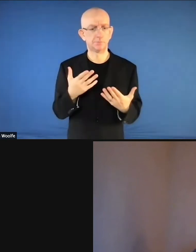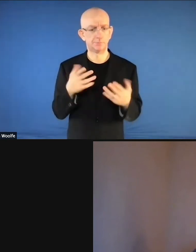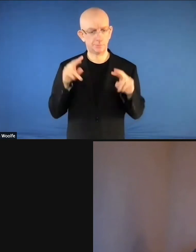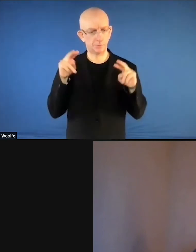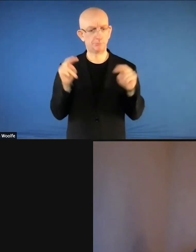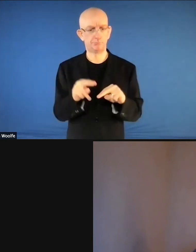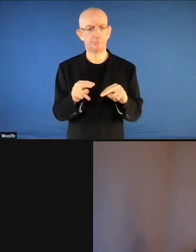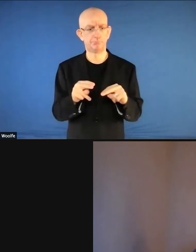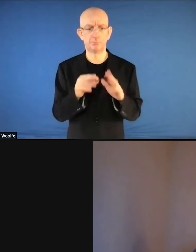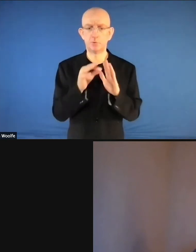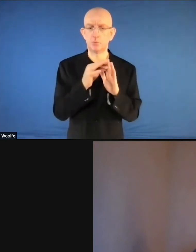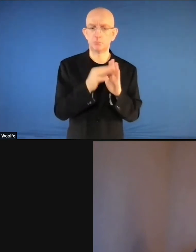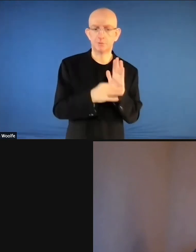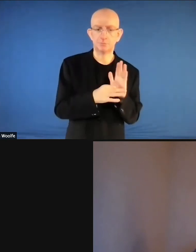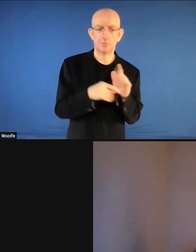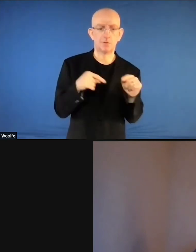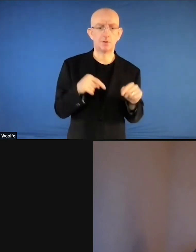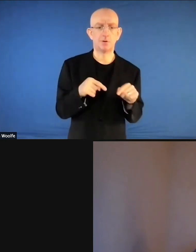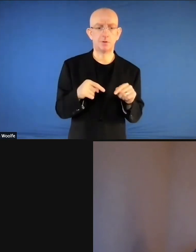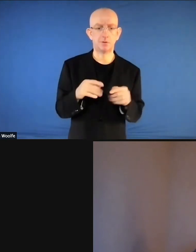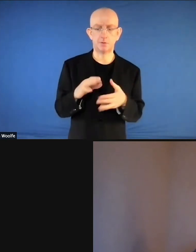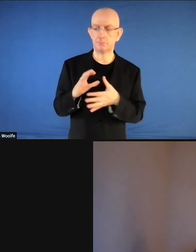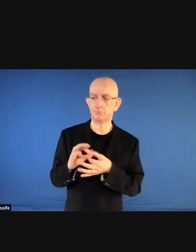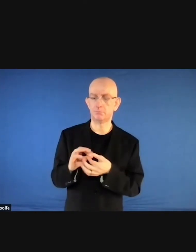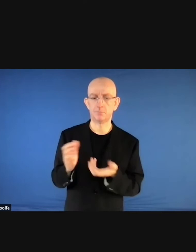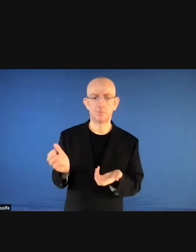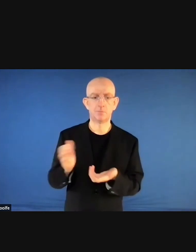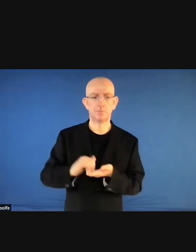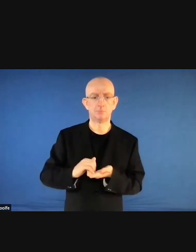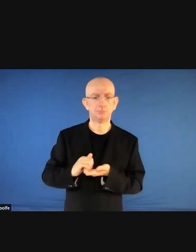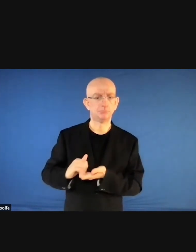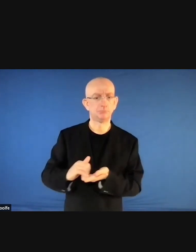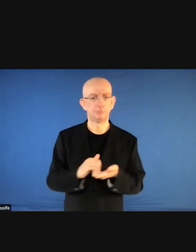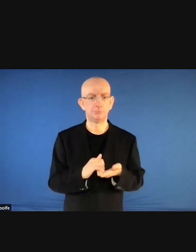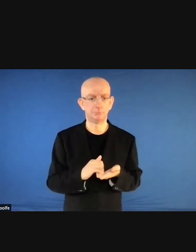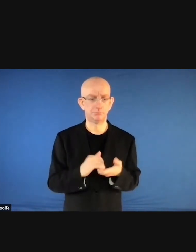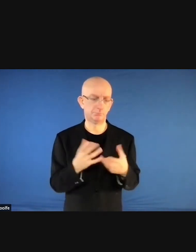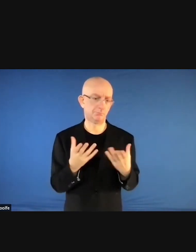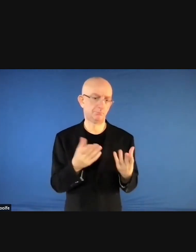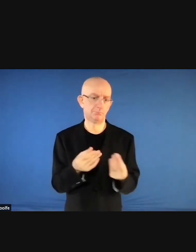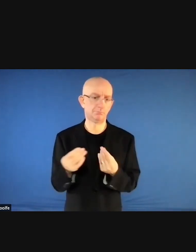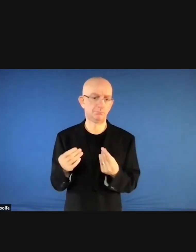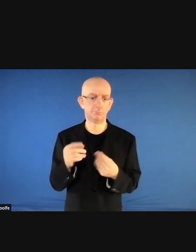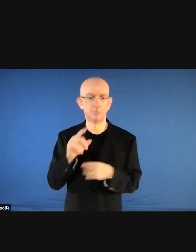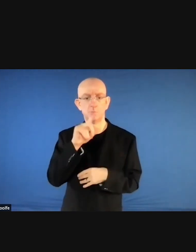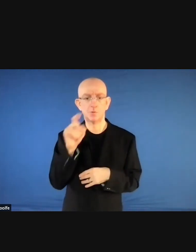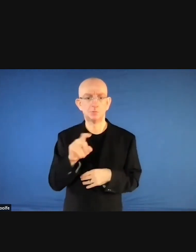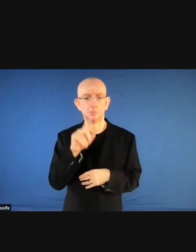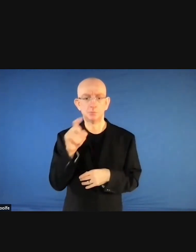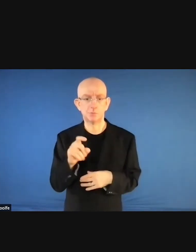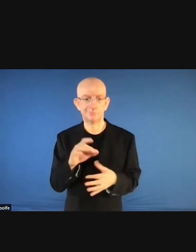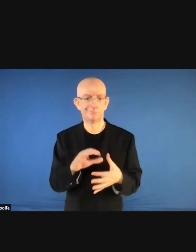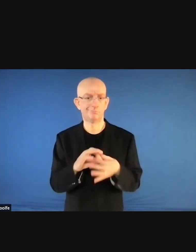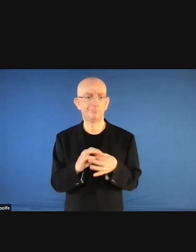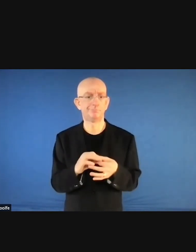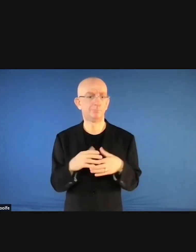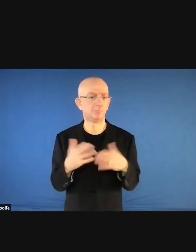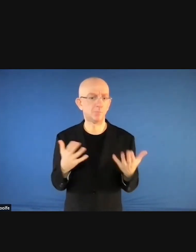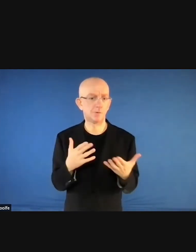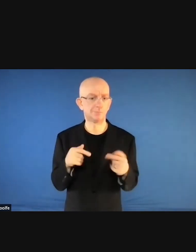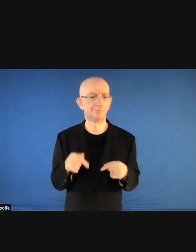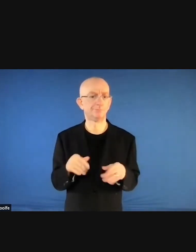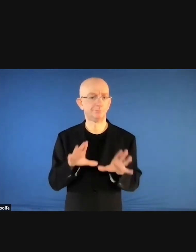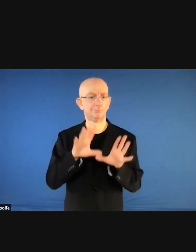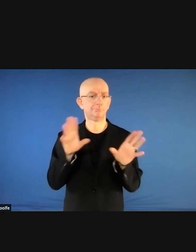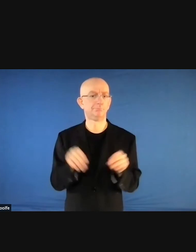questions that are relating to this overall issue that within the IASFM Code of Ethics is labeled as